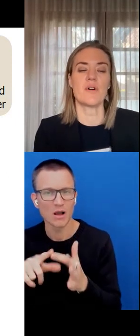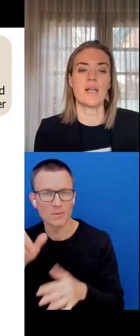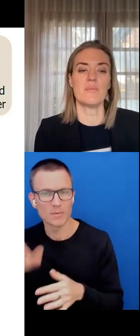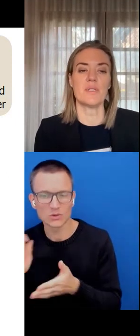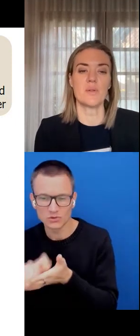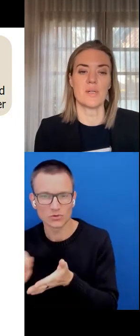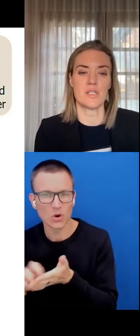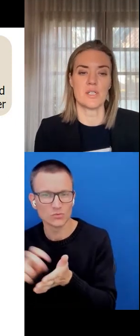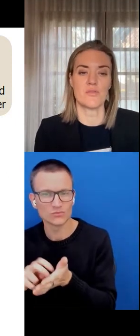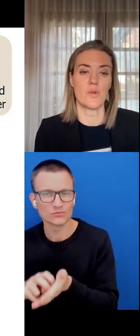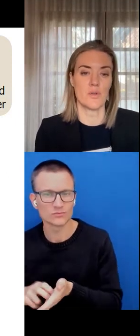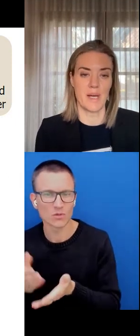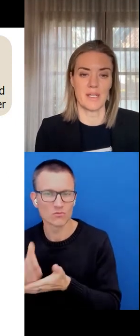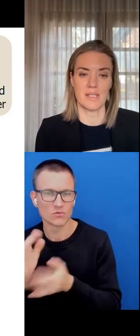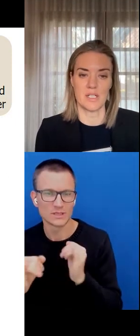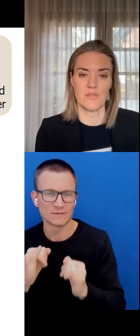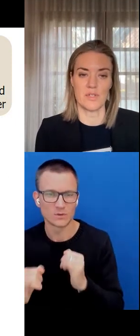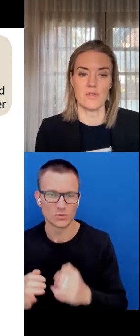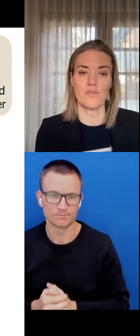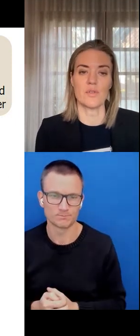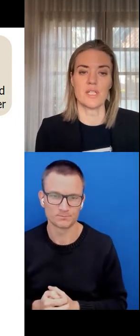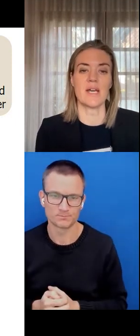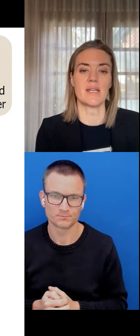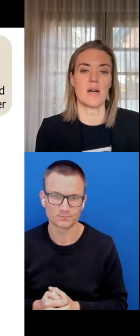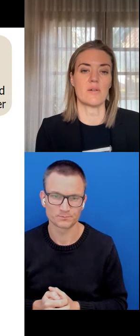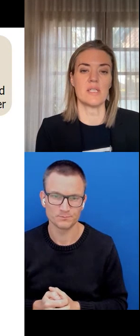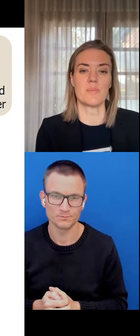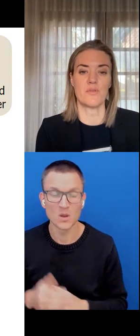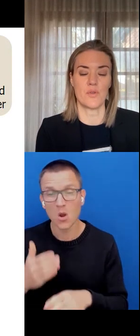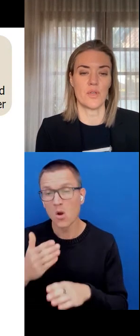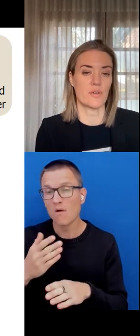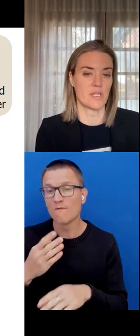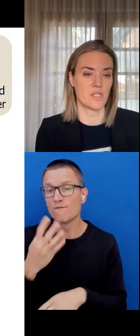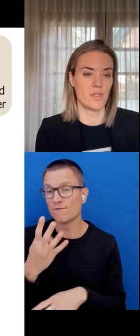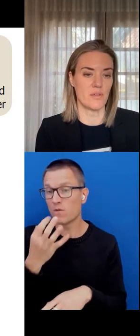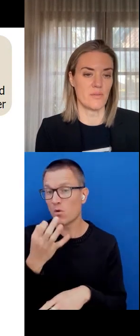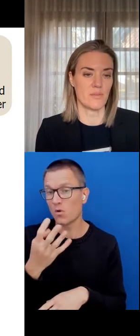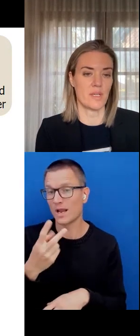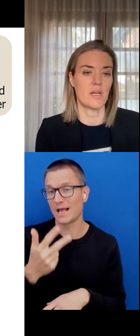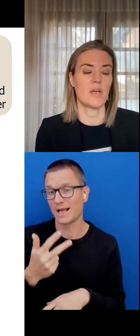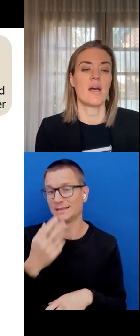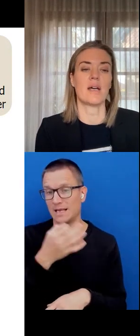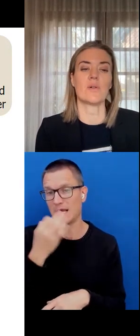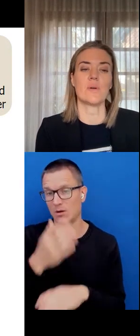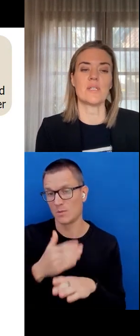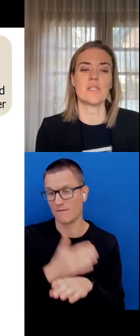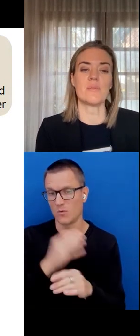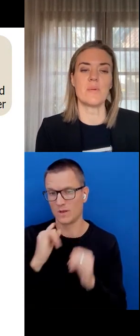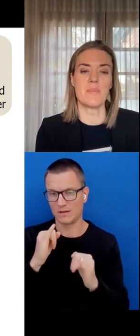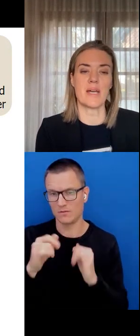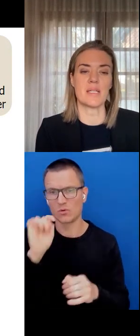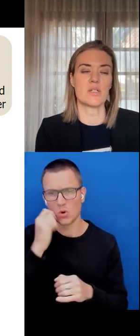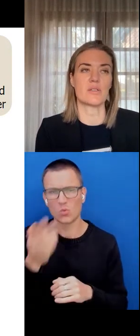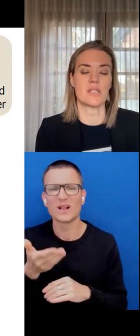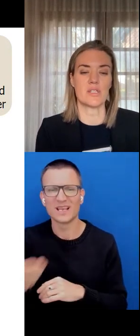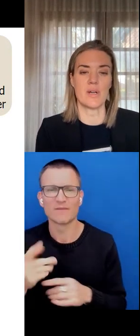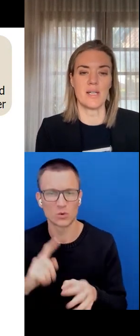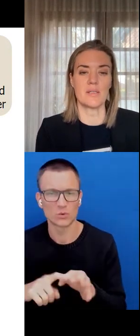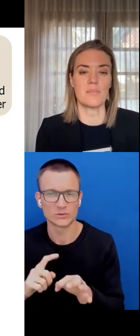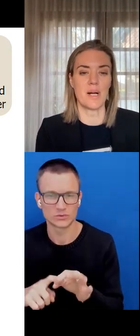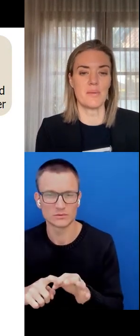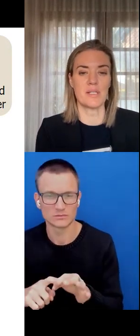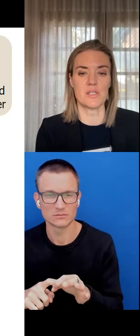will be provided with the questions for your panel interview 48 hours before your interview, and questions will be based on